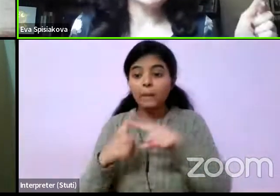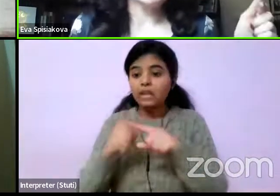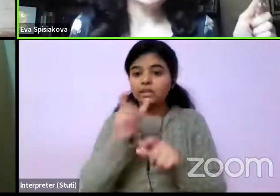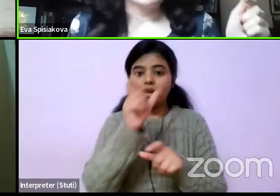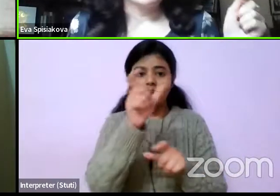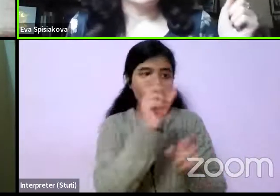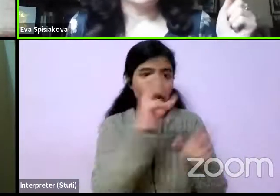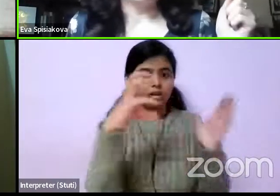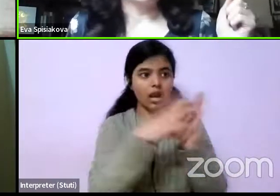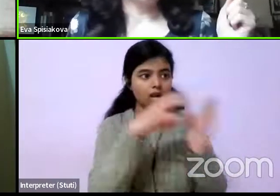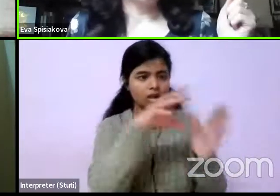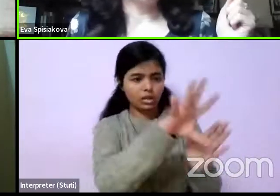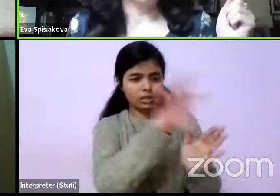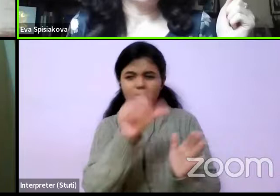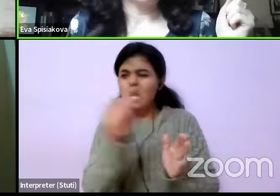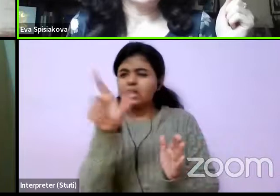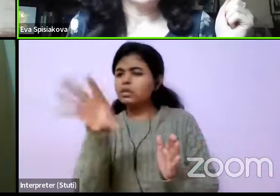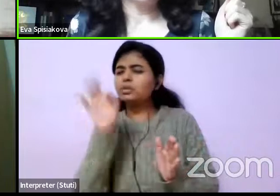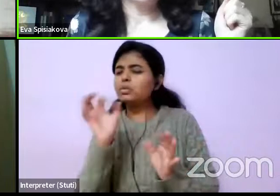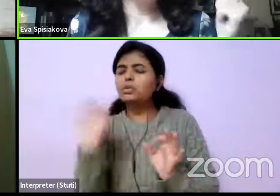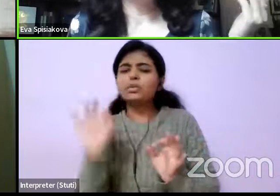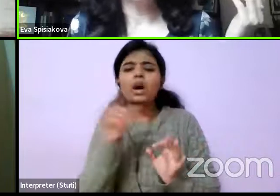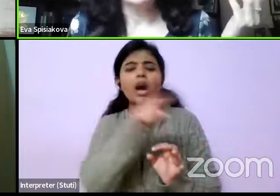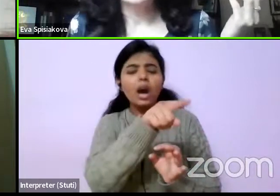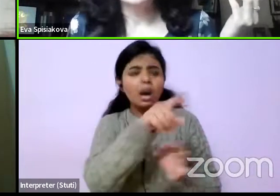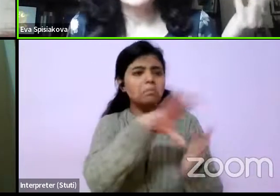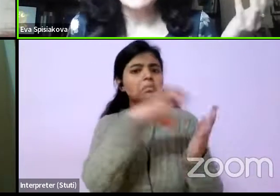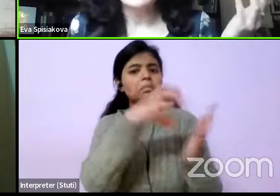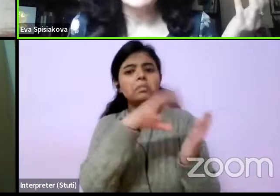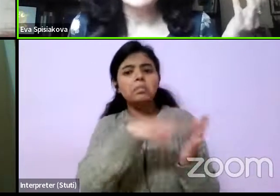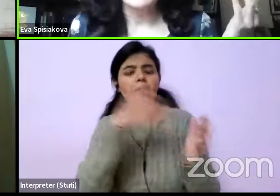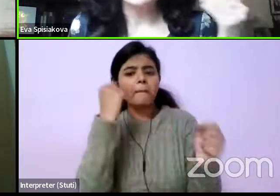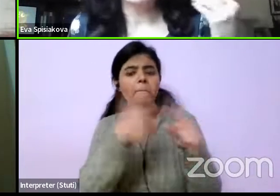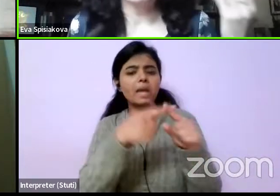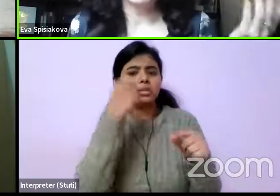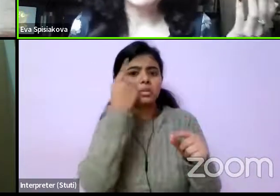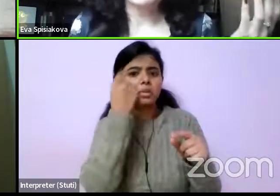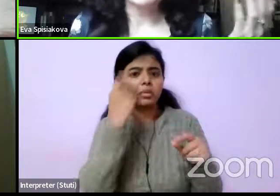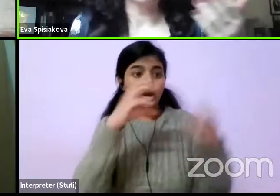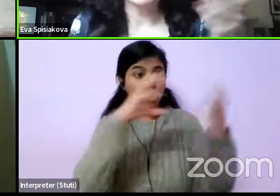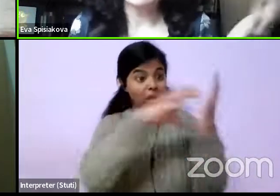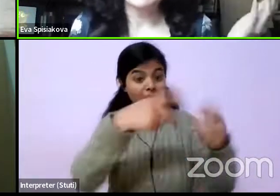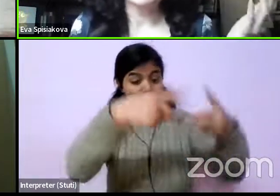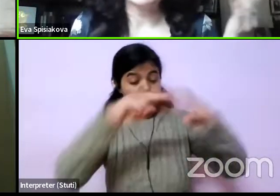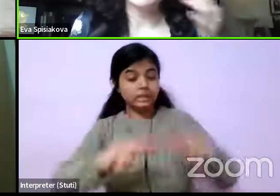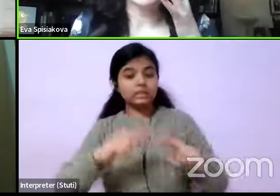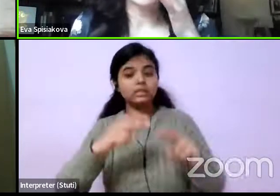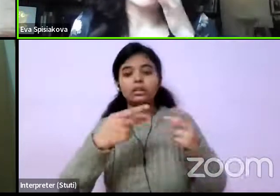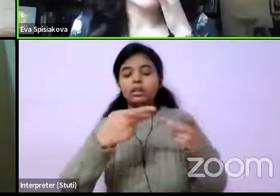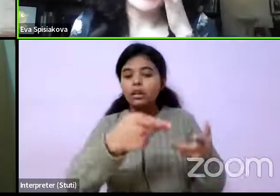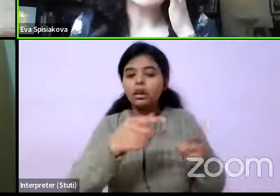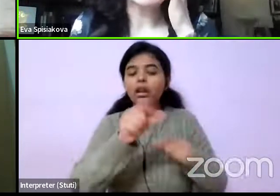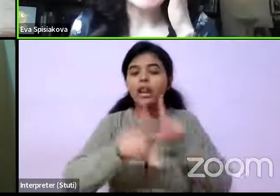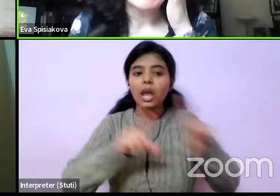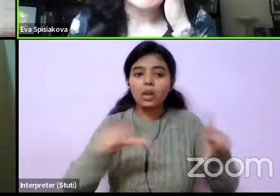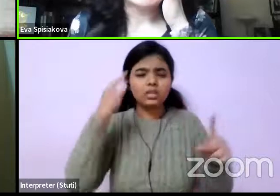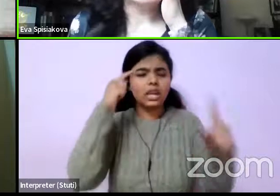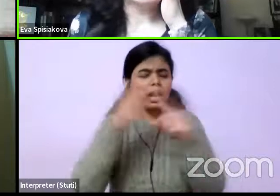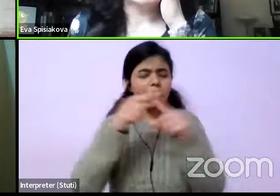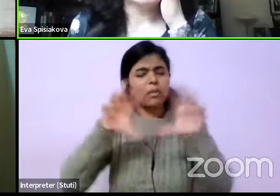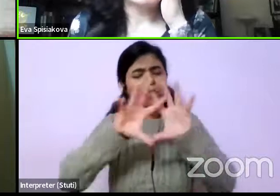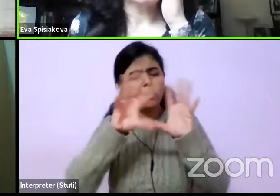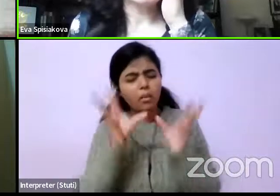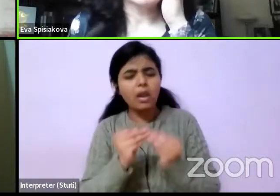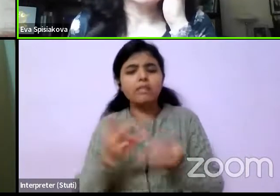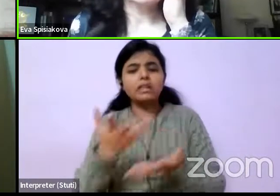versus others. It's also who does the translating and for which purpose, how it gets distributed and everything else.